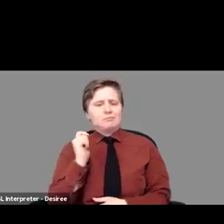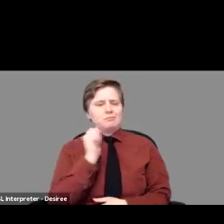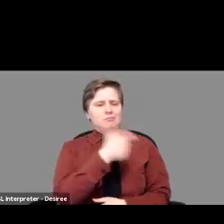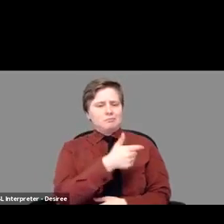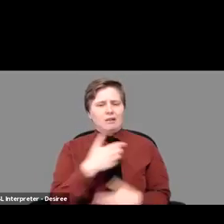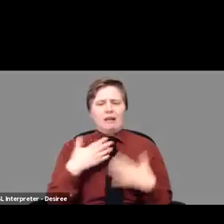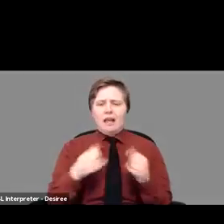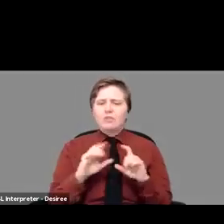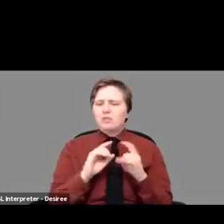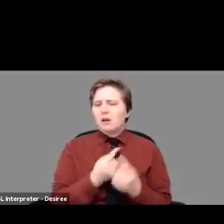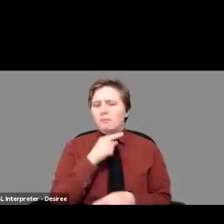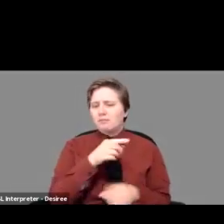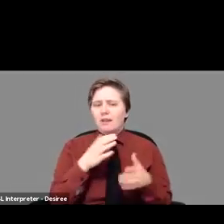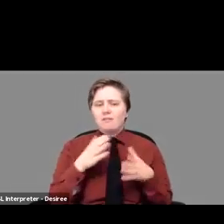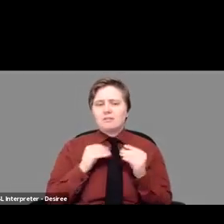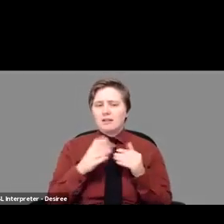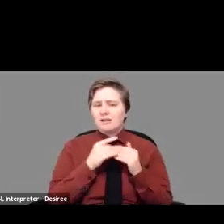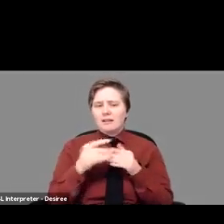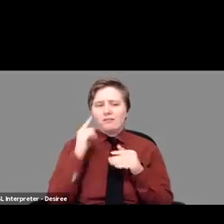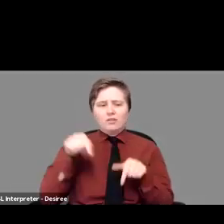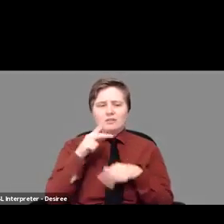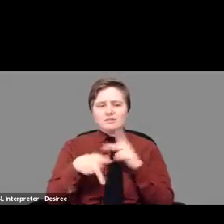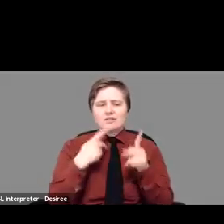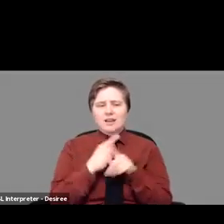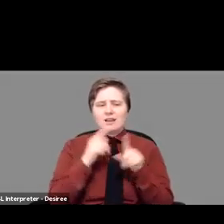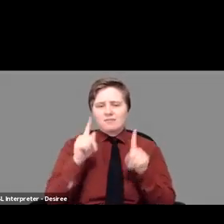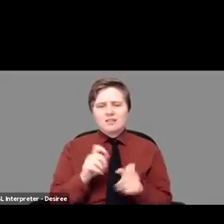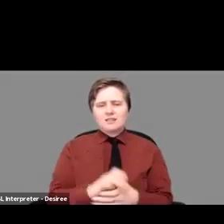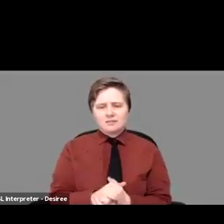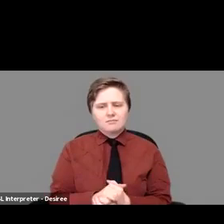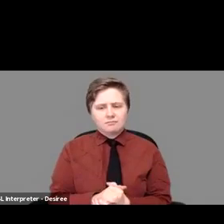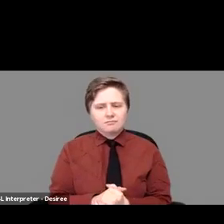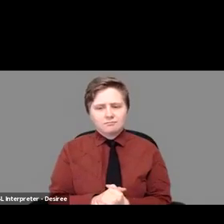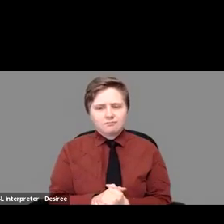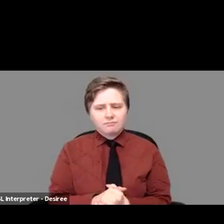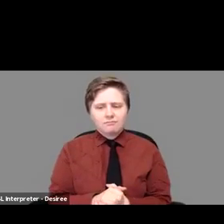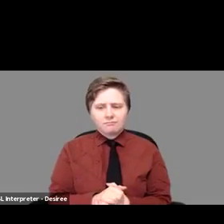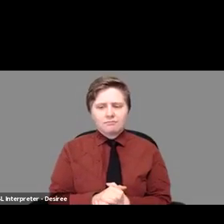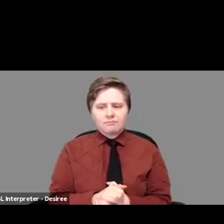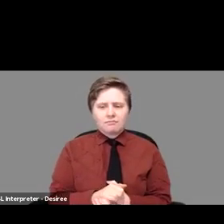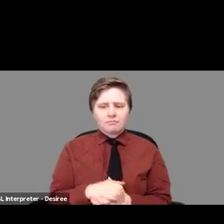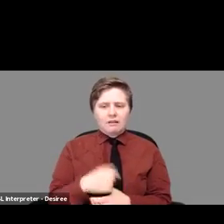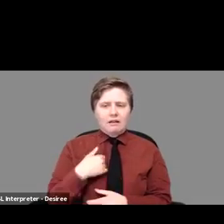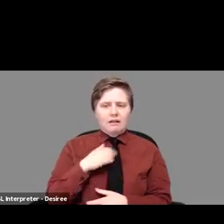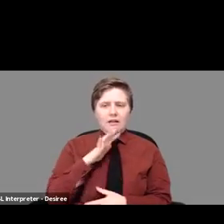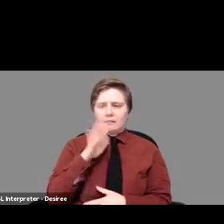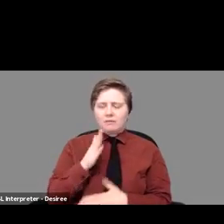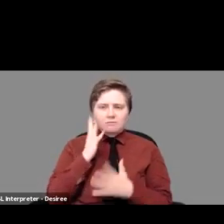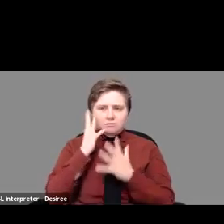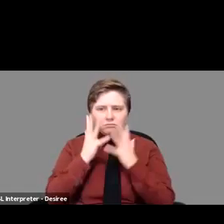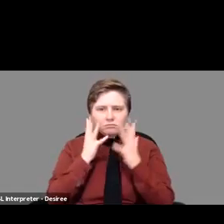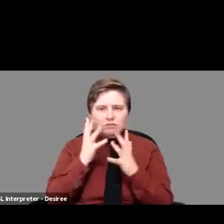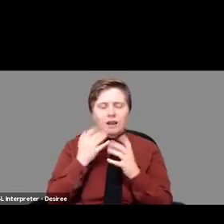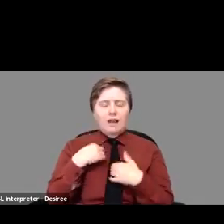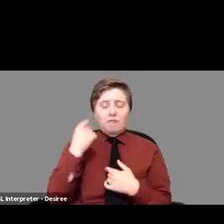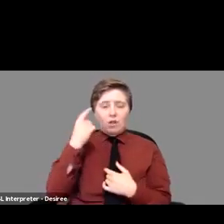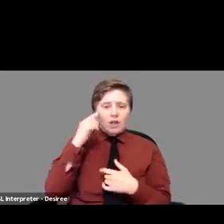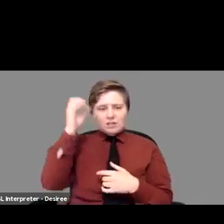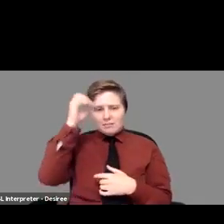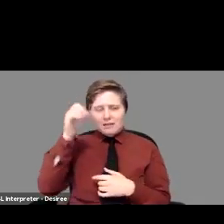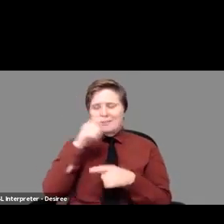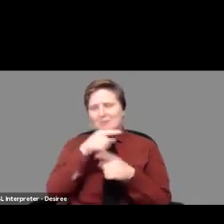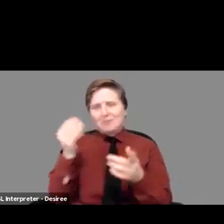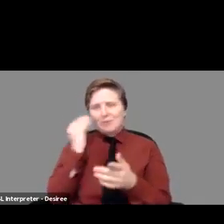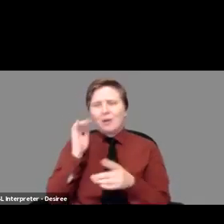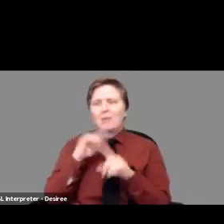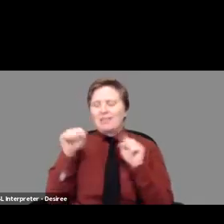department. They've taken the lead on this kind of testing. So I am never bashful to give my thoughts and opinions, as members of the media know,